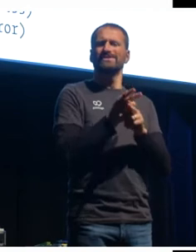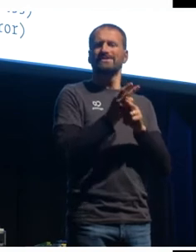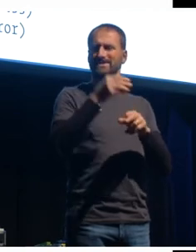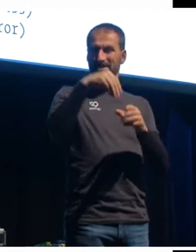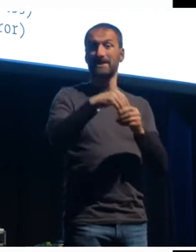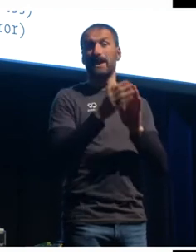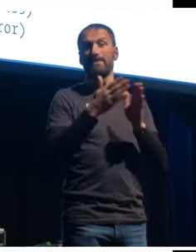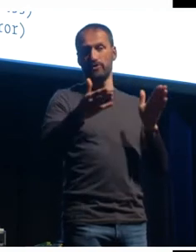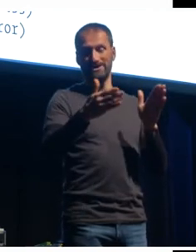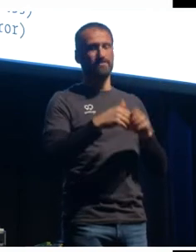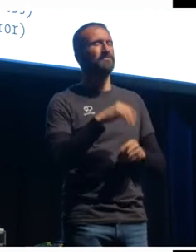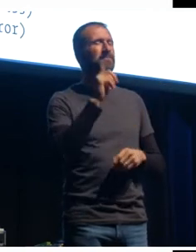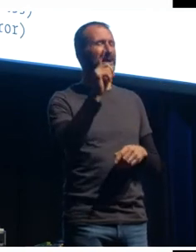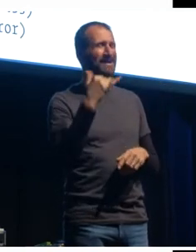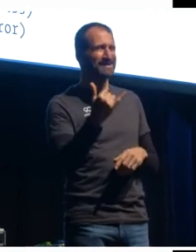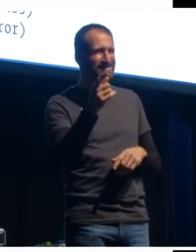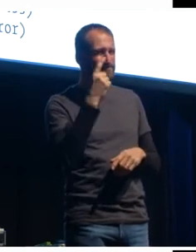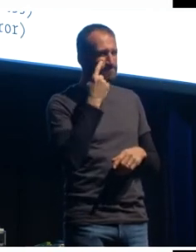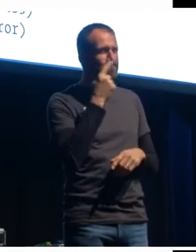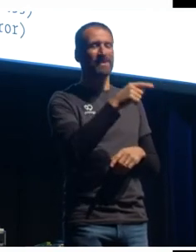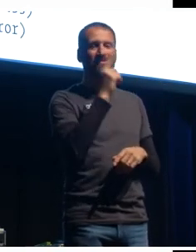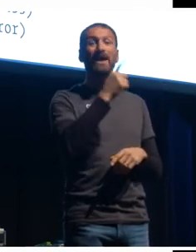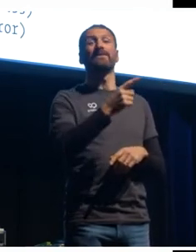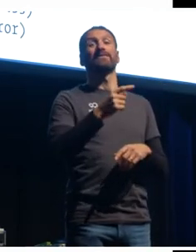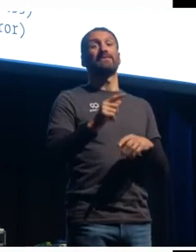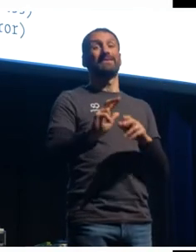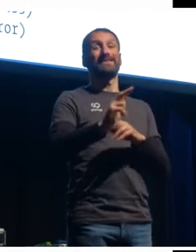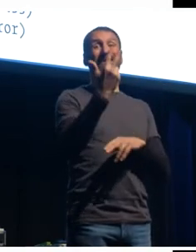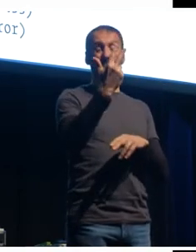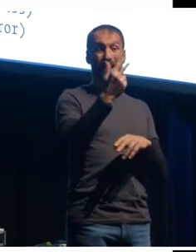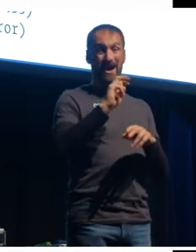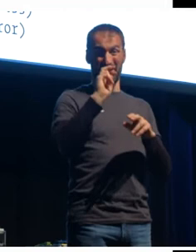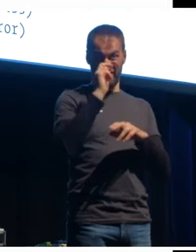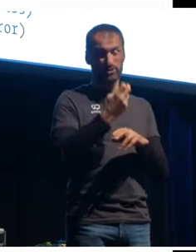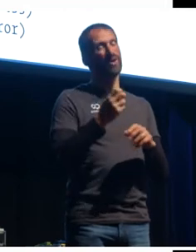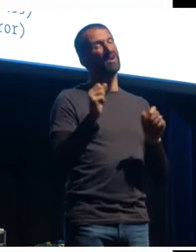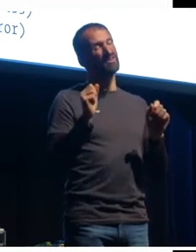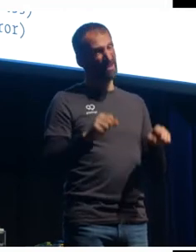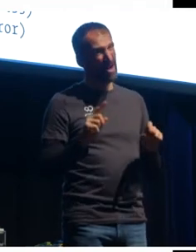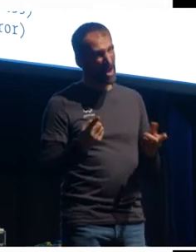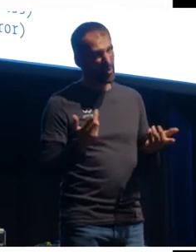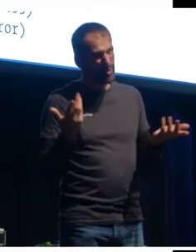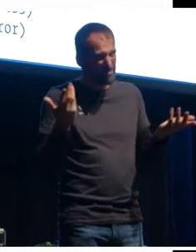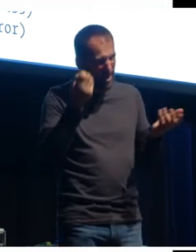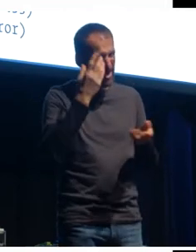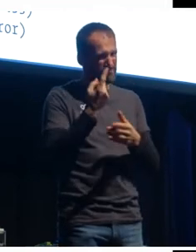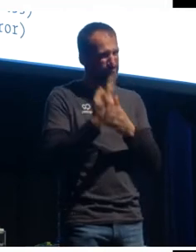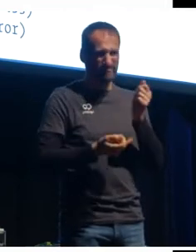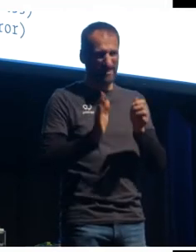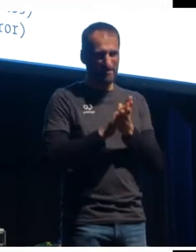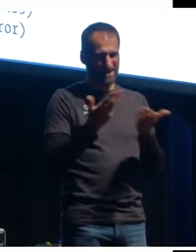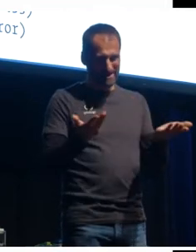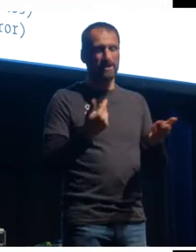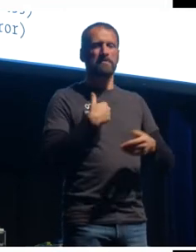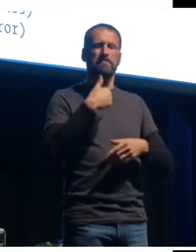one extra step, because I know that if I try the third time, it's likely that it will fail anyway. I can even give it a more